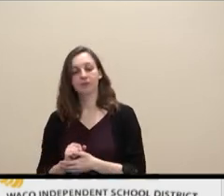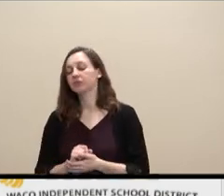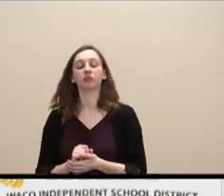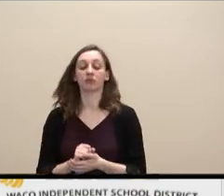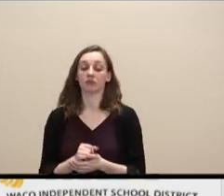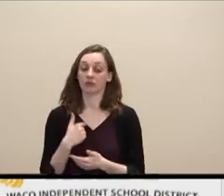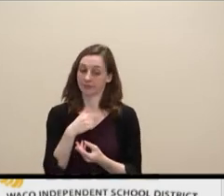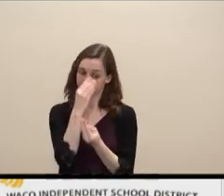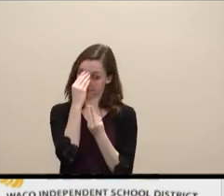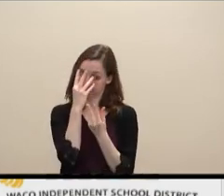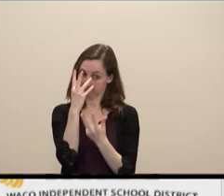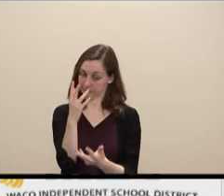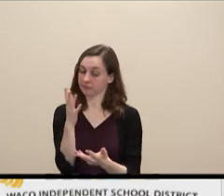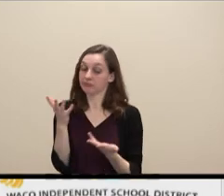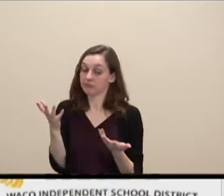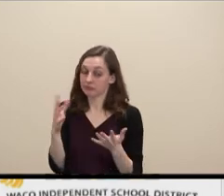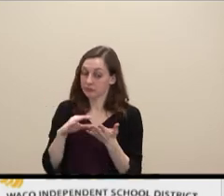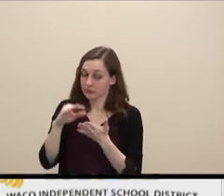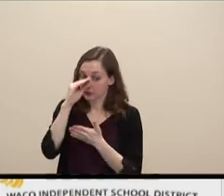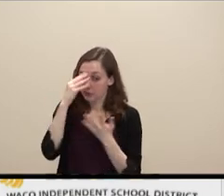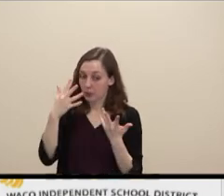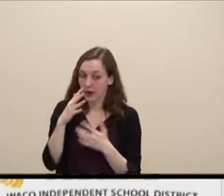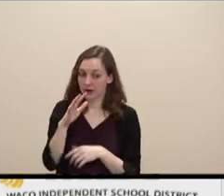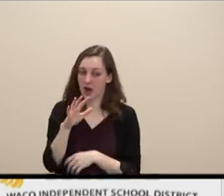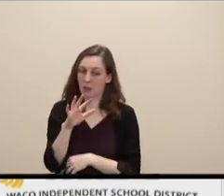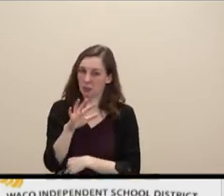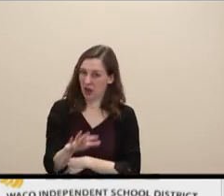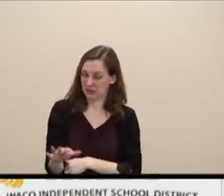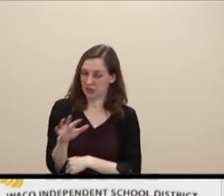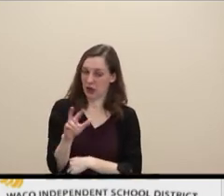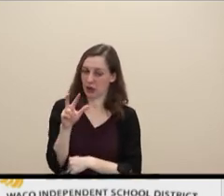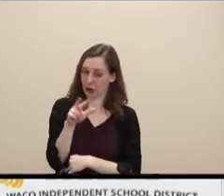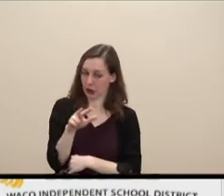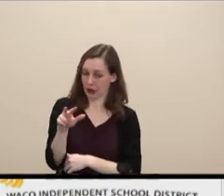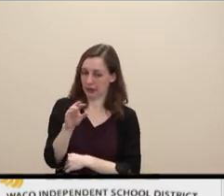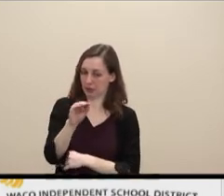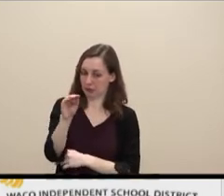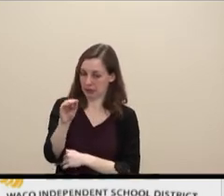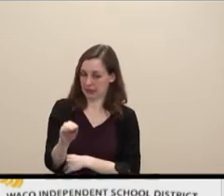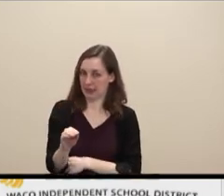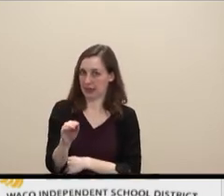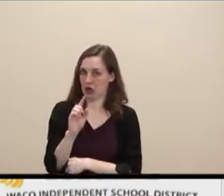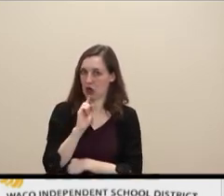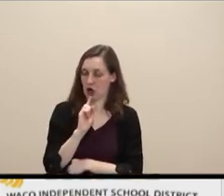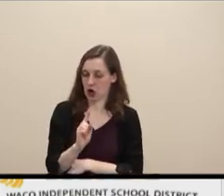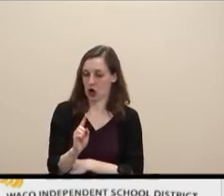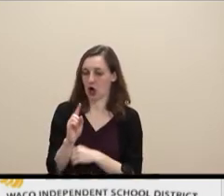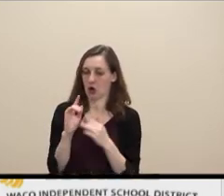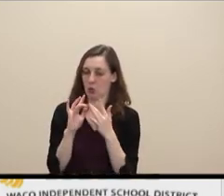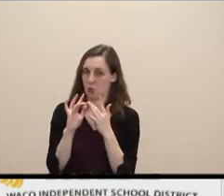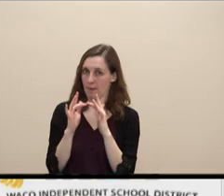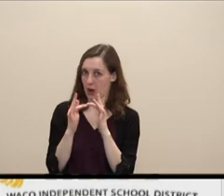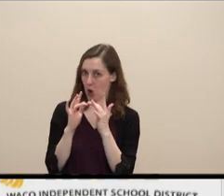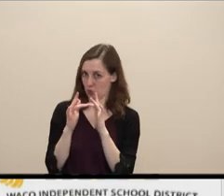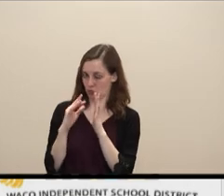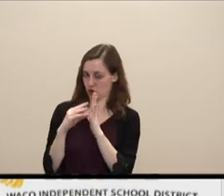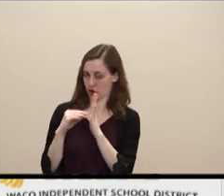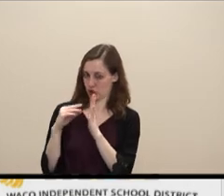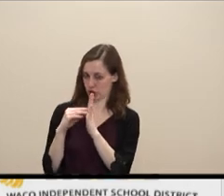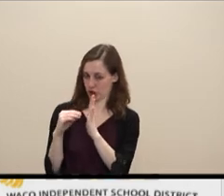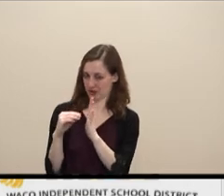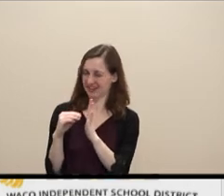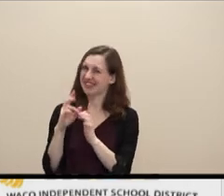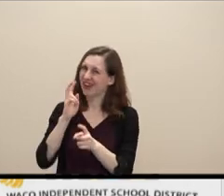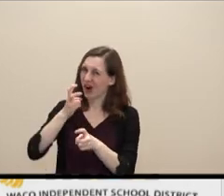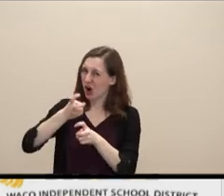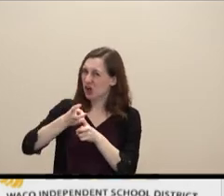approximately 33% of high school students are remote. And I consider that a limitation because it's hard to pick out what's an effect of a remote